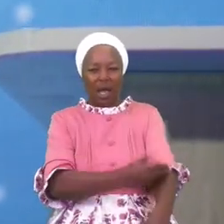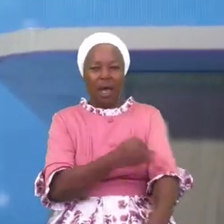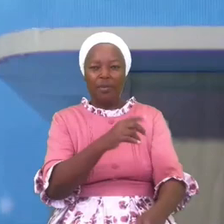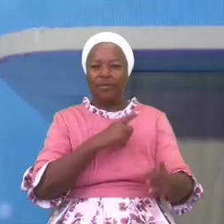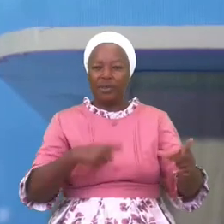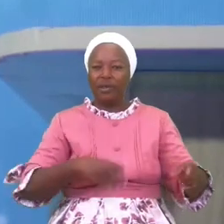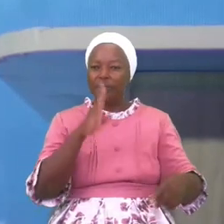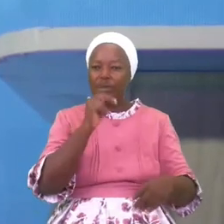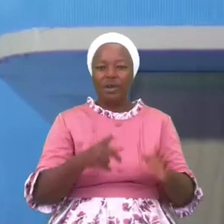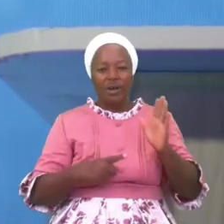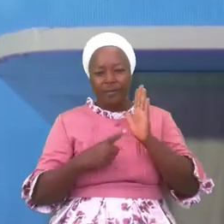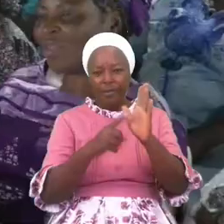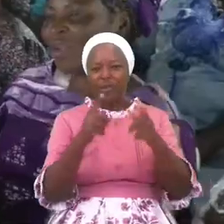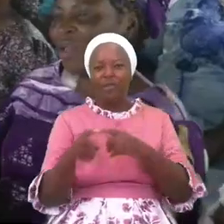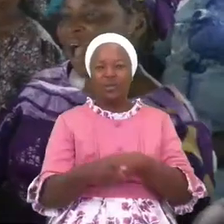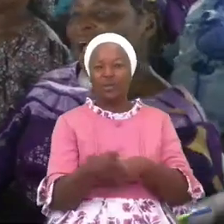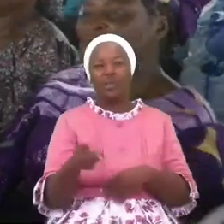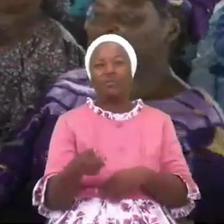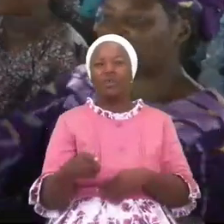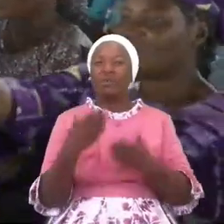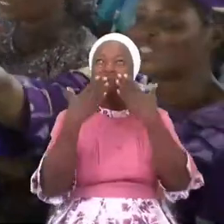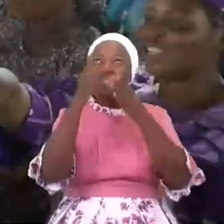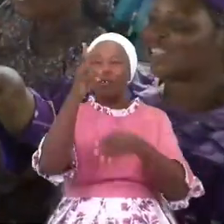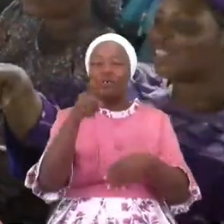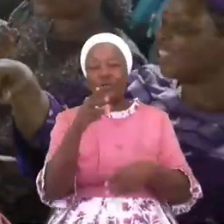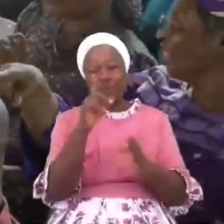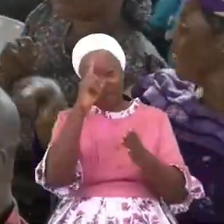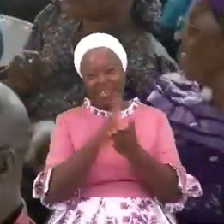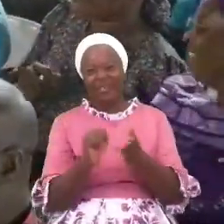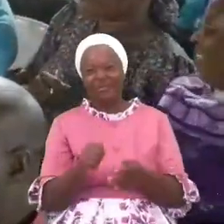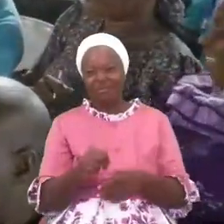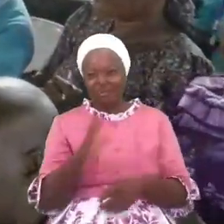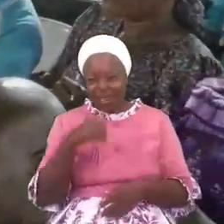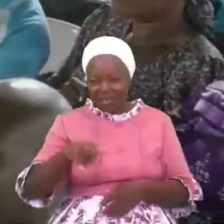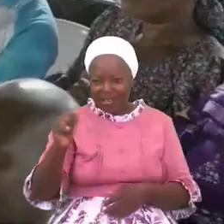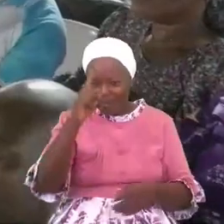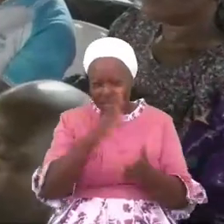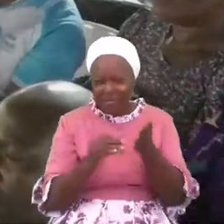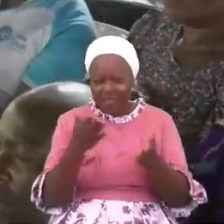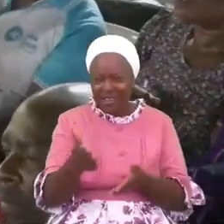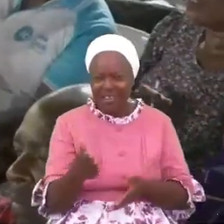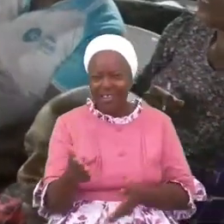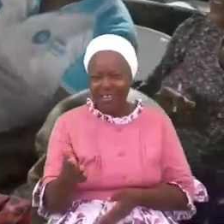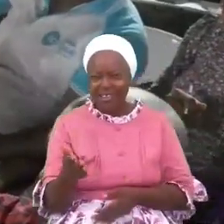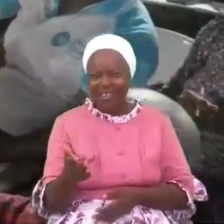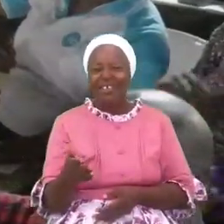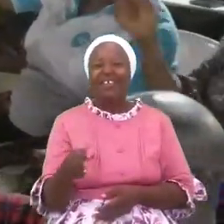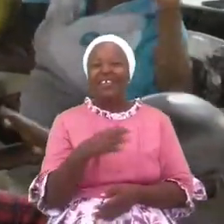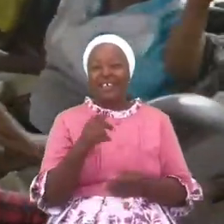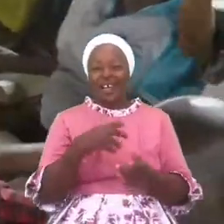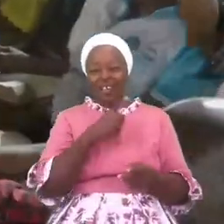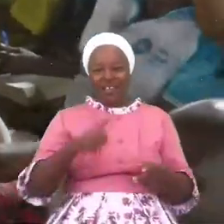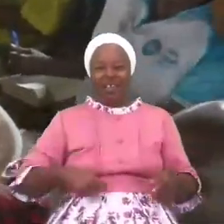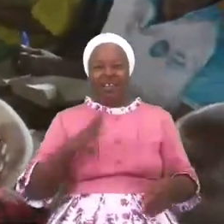believe. Are you still believing there? And the Lord will honor that faith tonight in